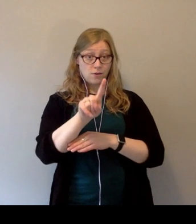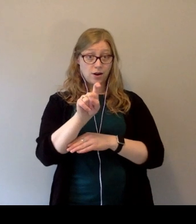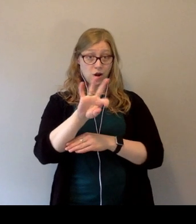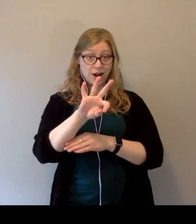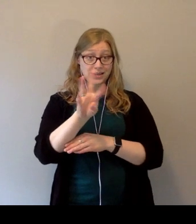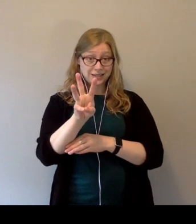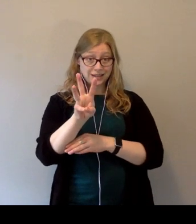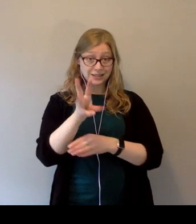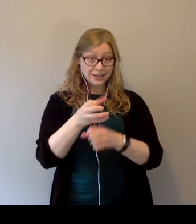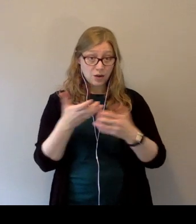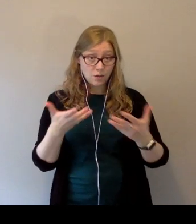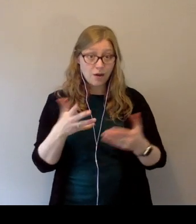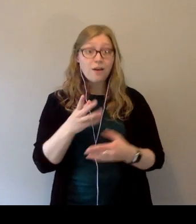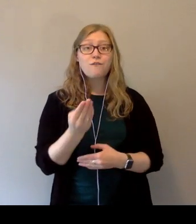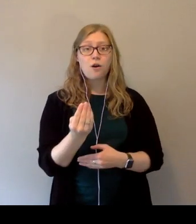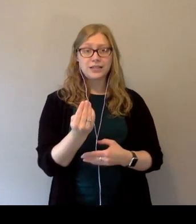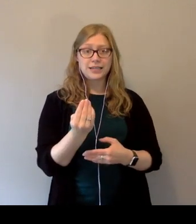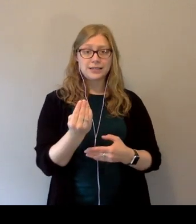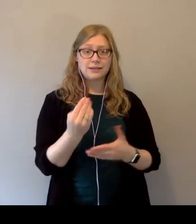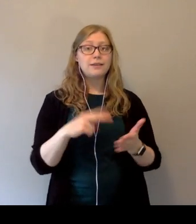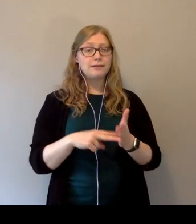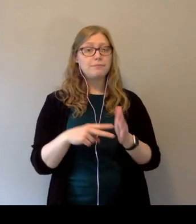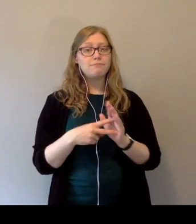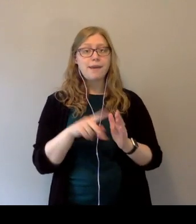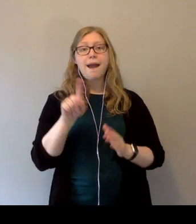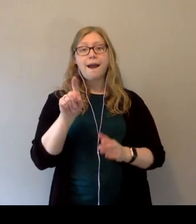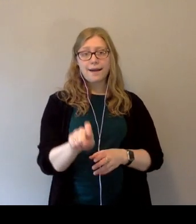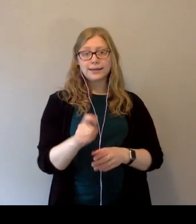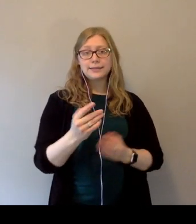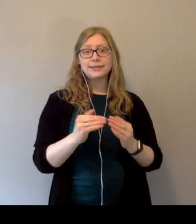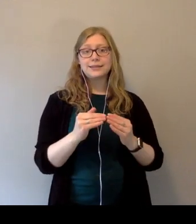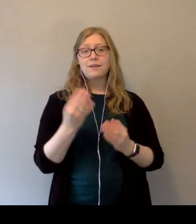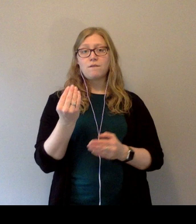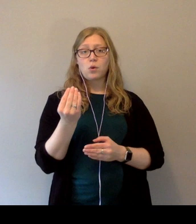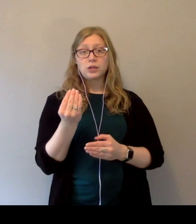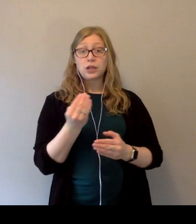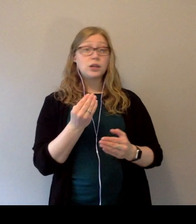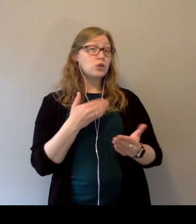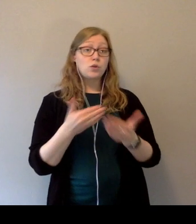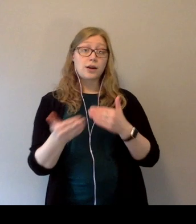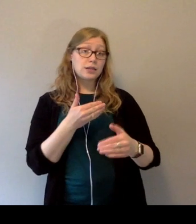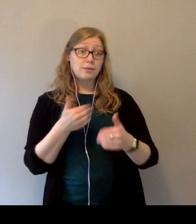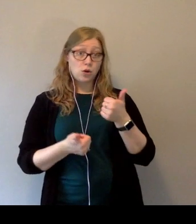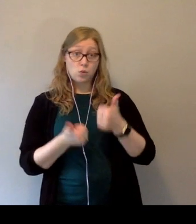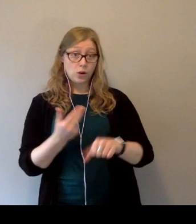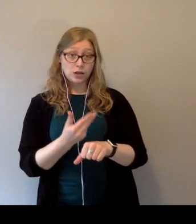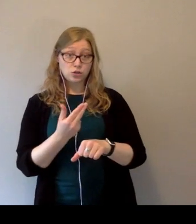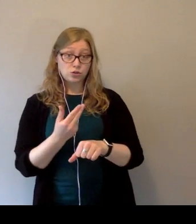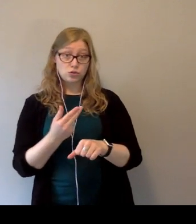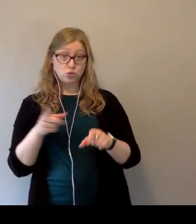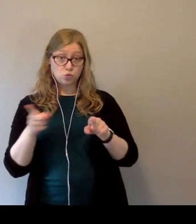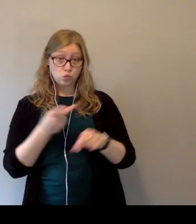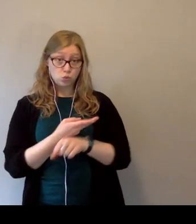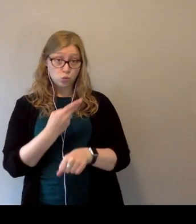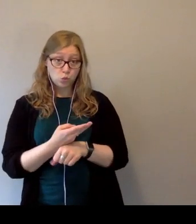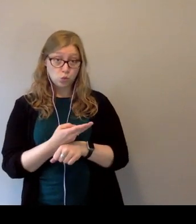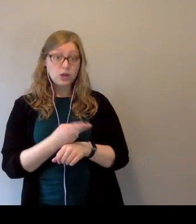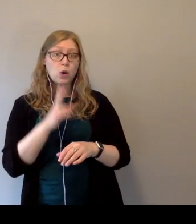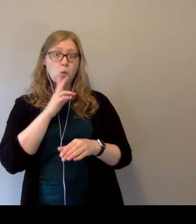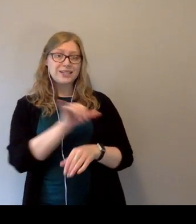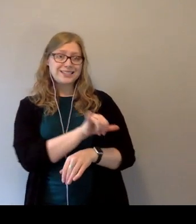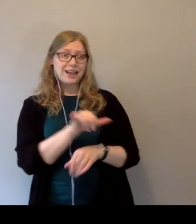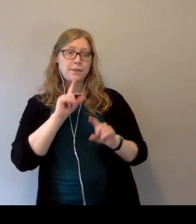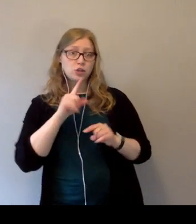14. So x is 14. So either way, you should get the same answer. Problem 5 asks you to start with